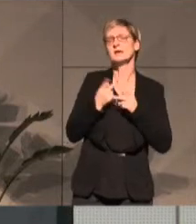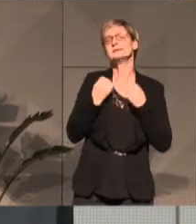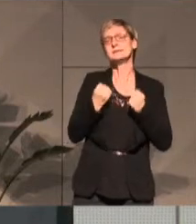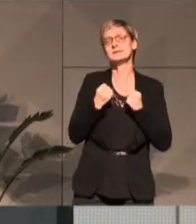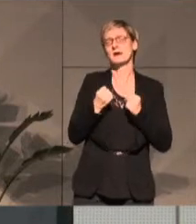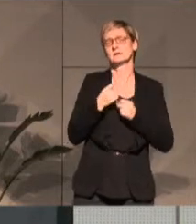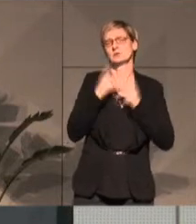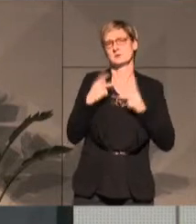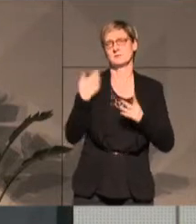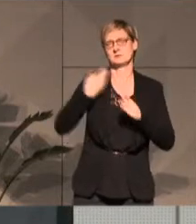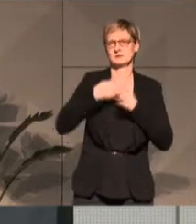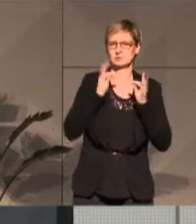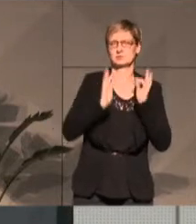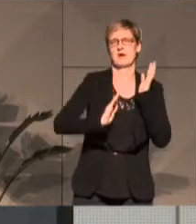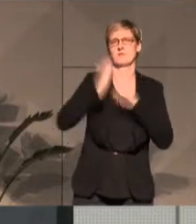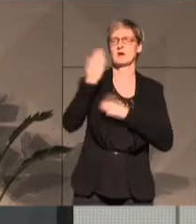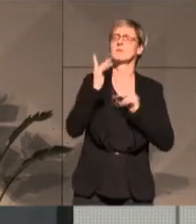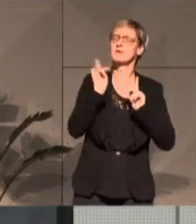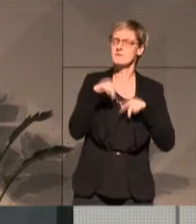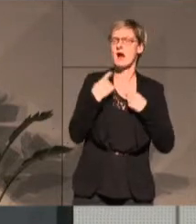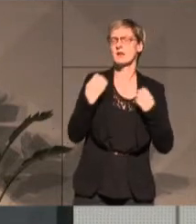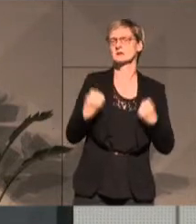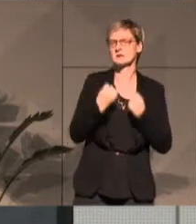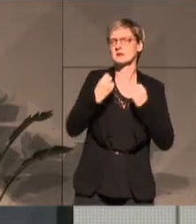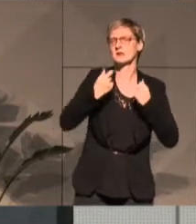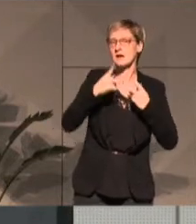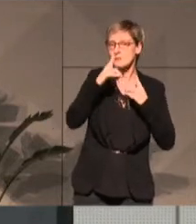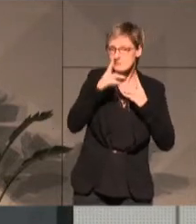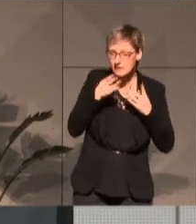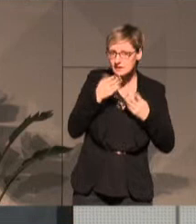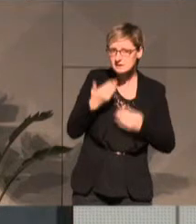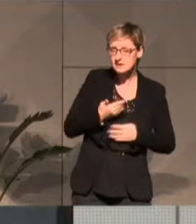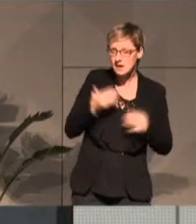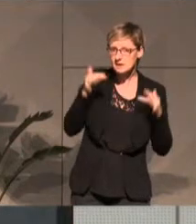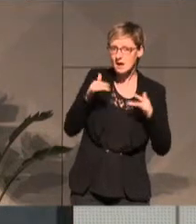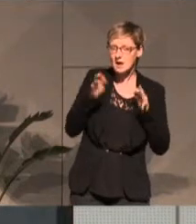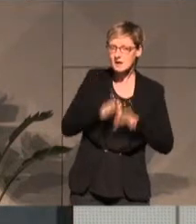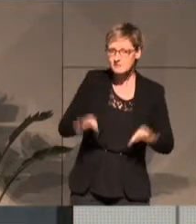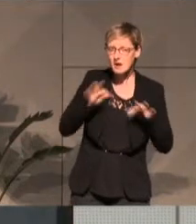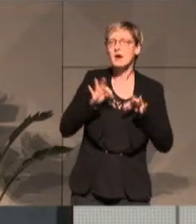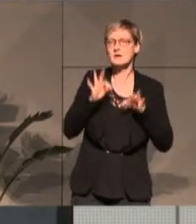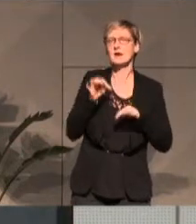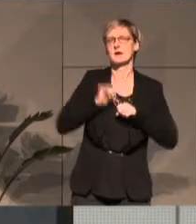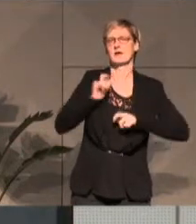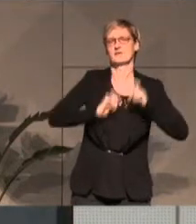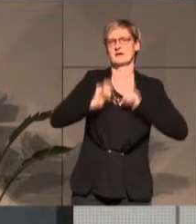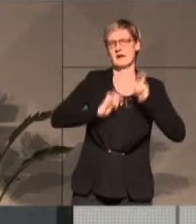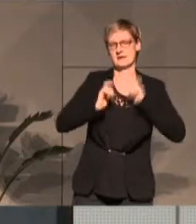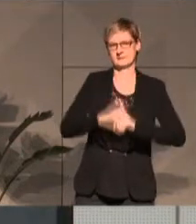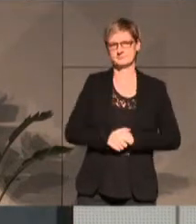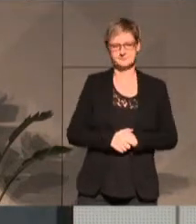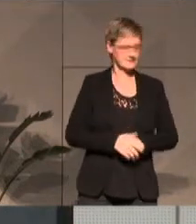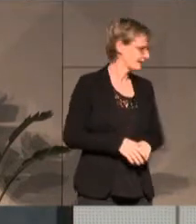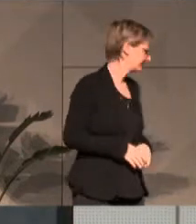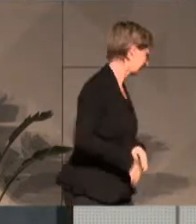Alfred-Wegener-Institut. So it shows that the polar bear safety concept has always worked.